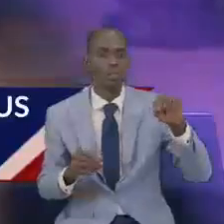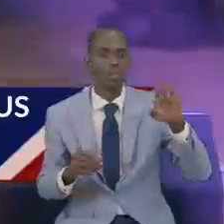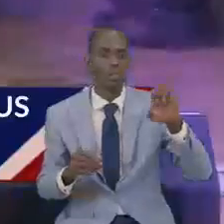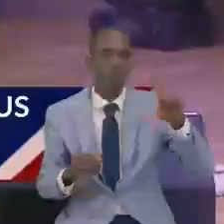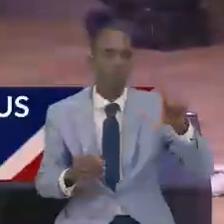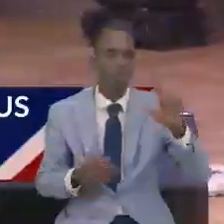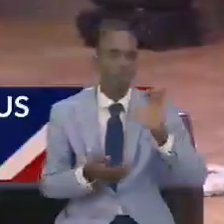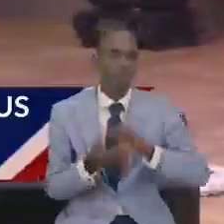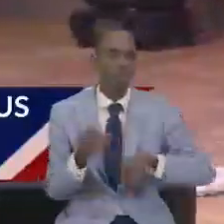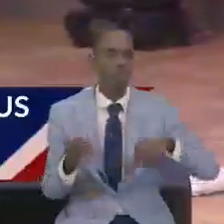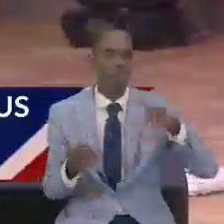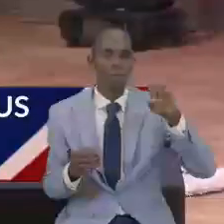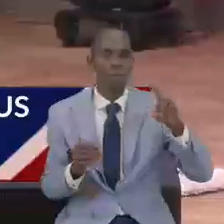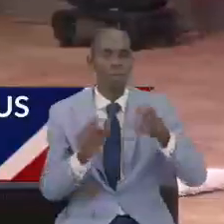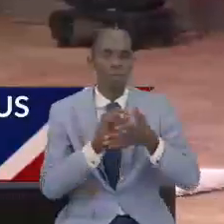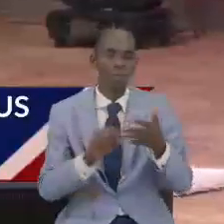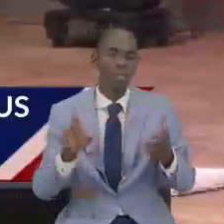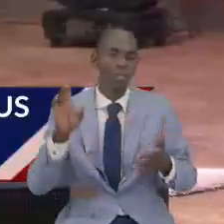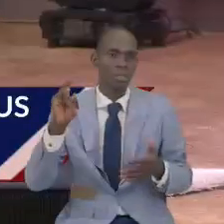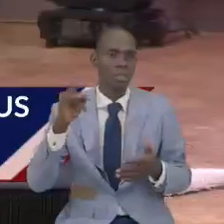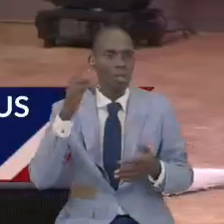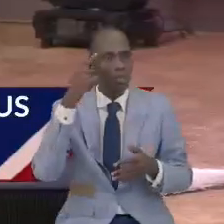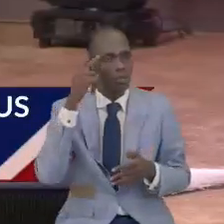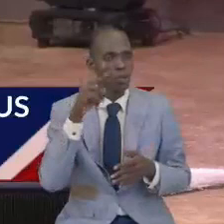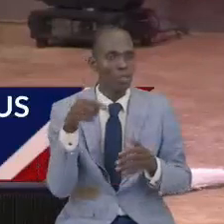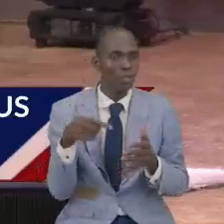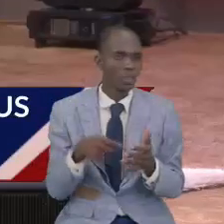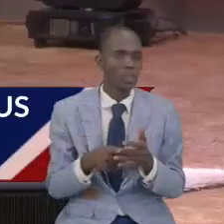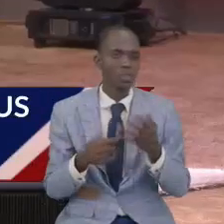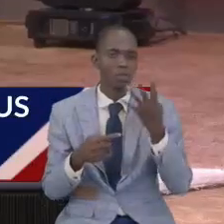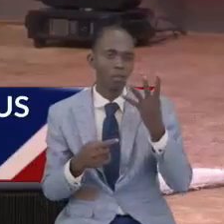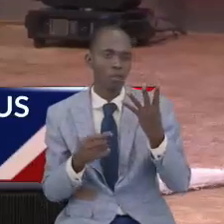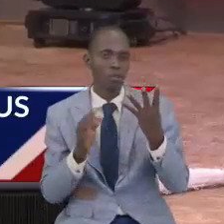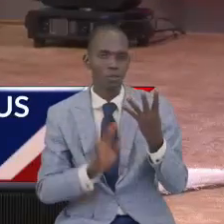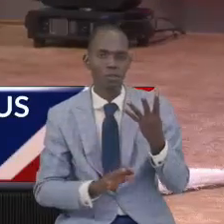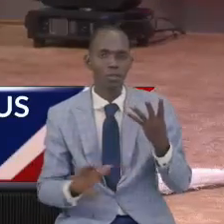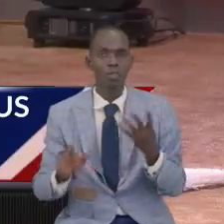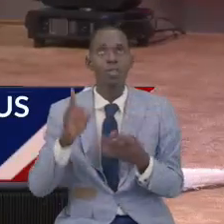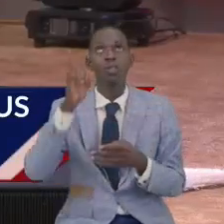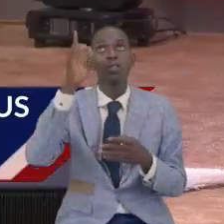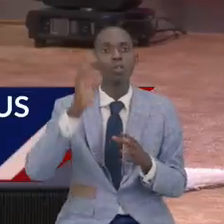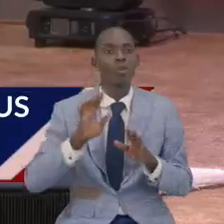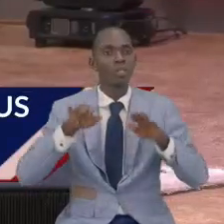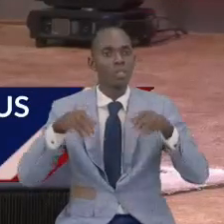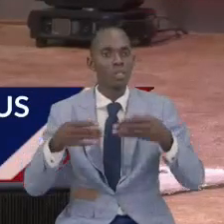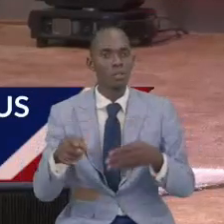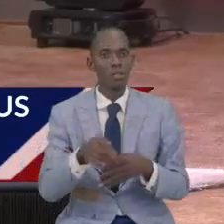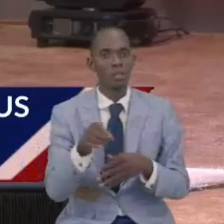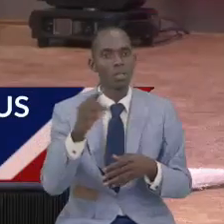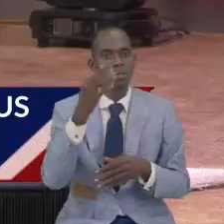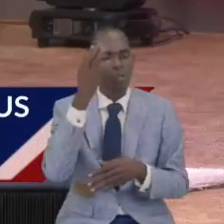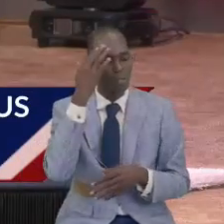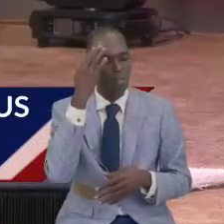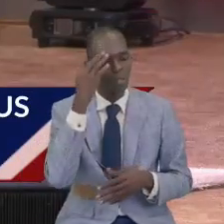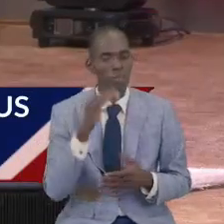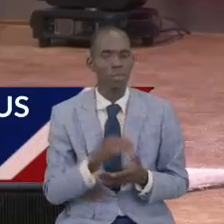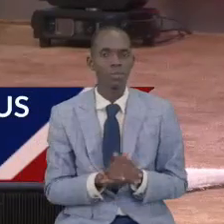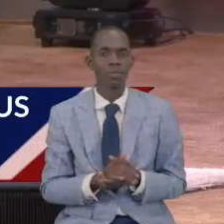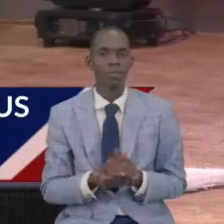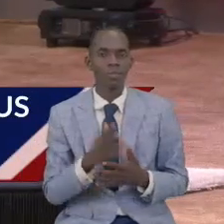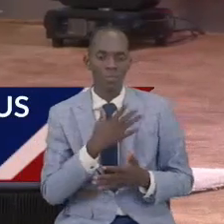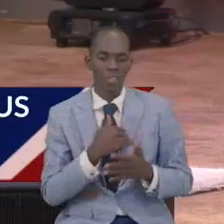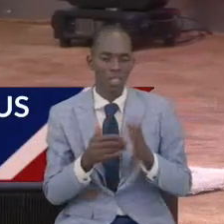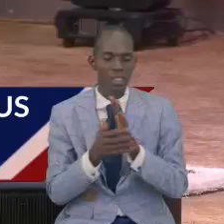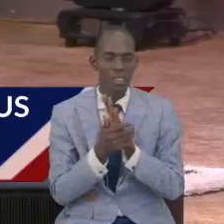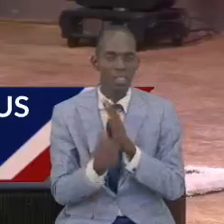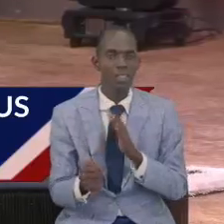verse 17. As for these four children, God gave them knowledge and